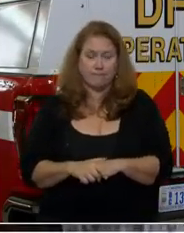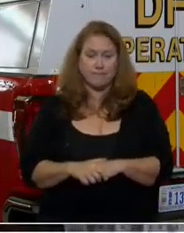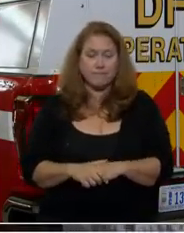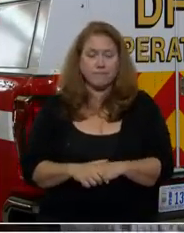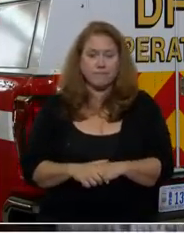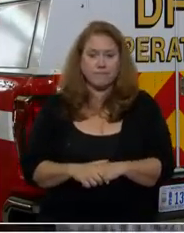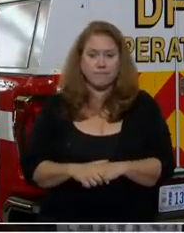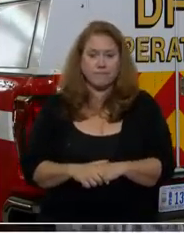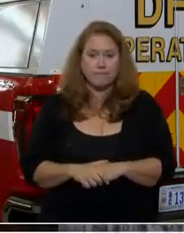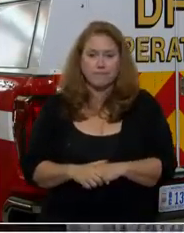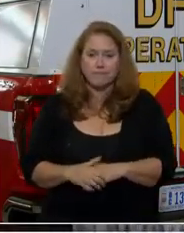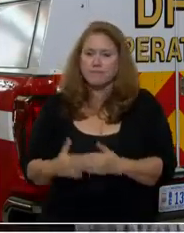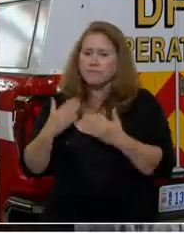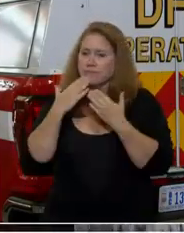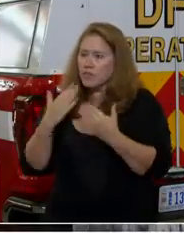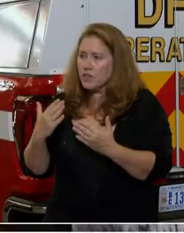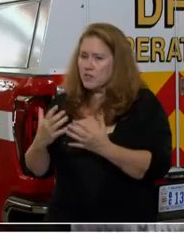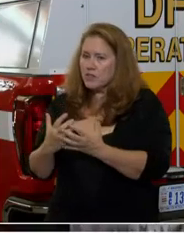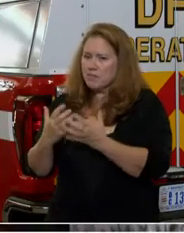Thank you so much, Mr. Chairman.